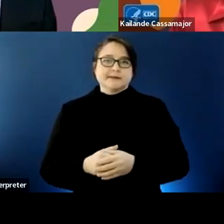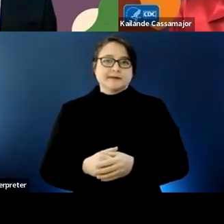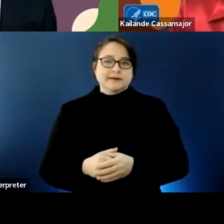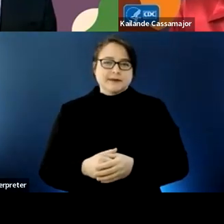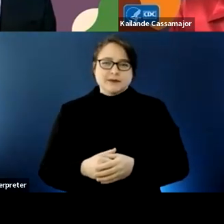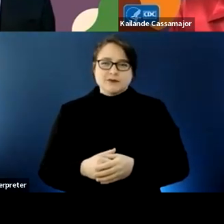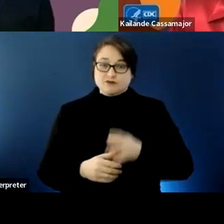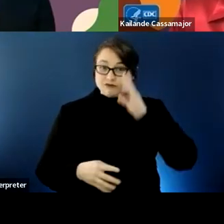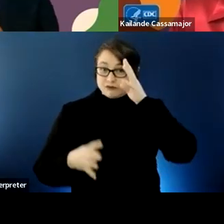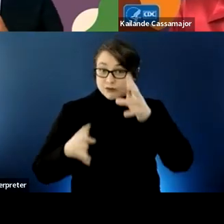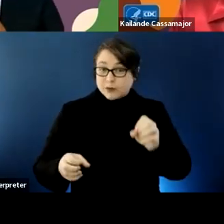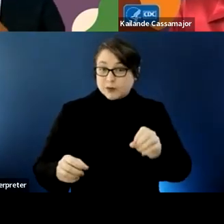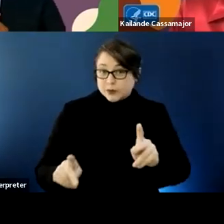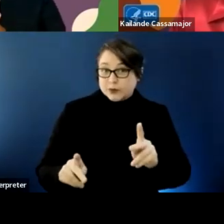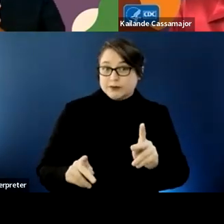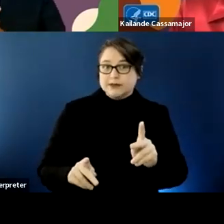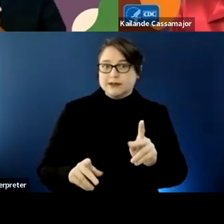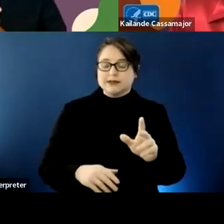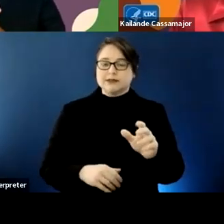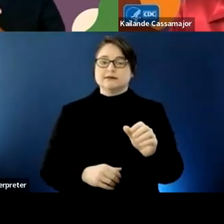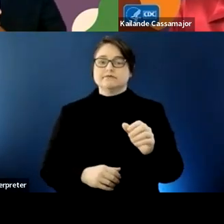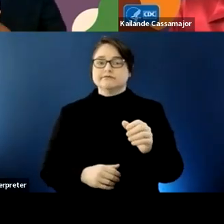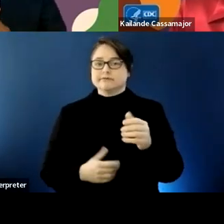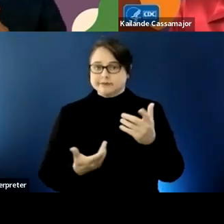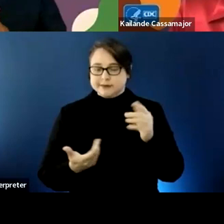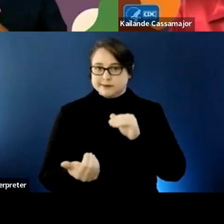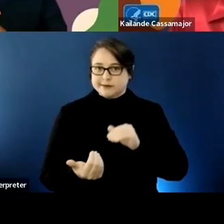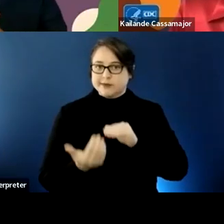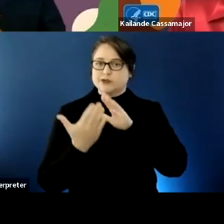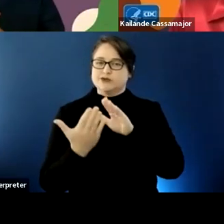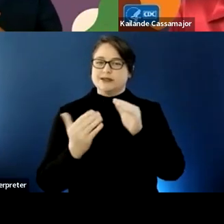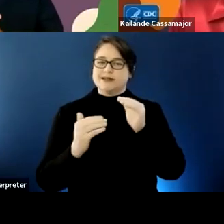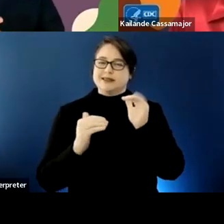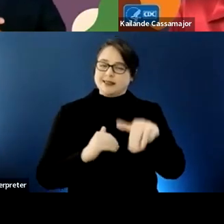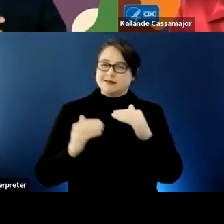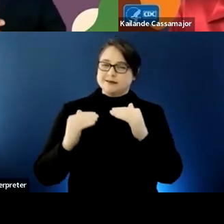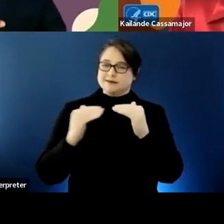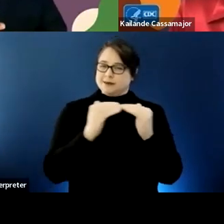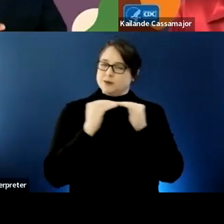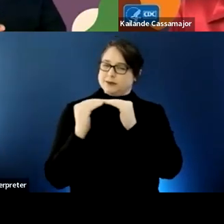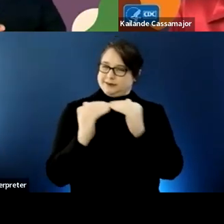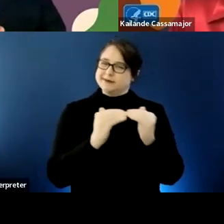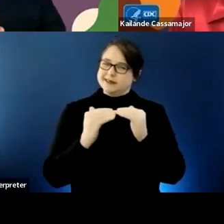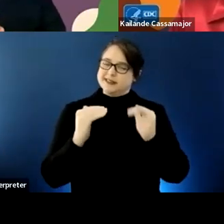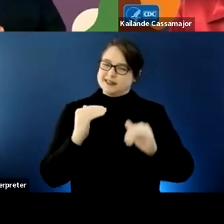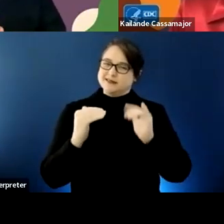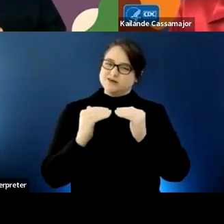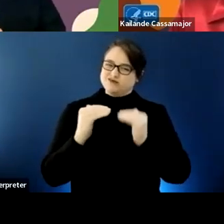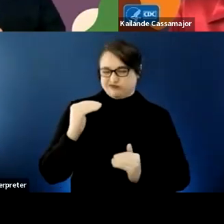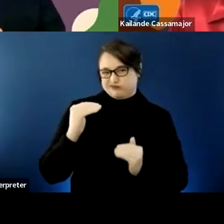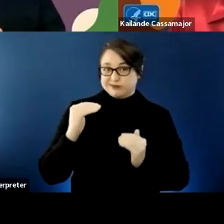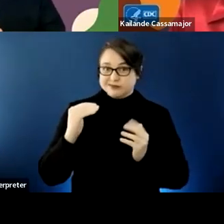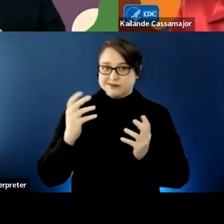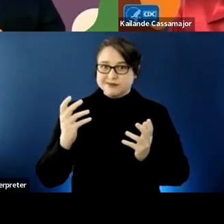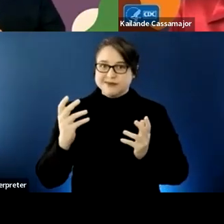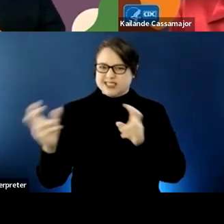creating opportunities as well as addressing the equity that's going on within the issues that we're